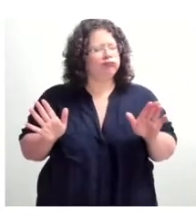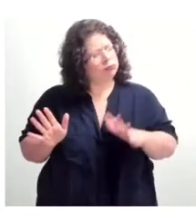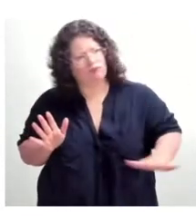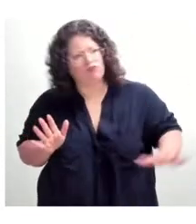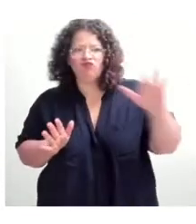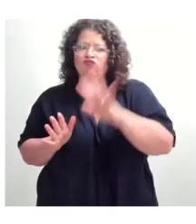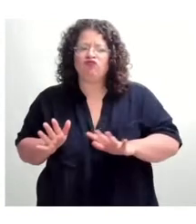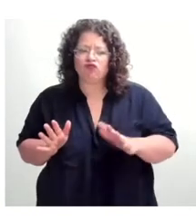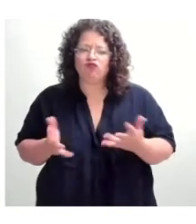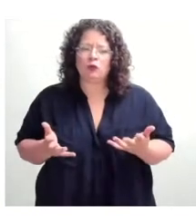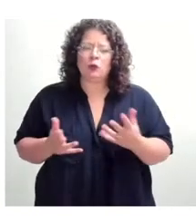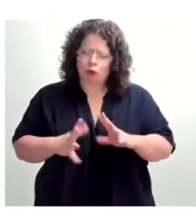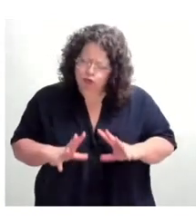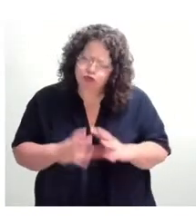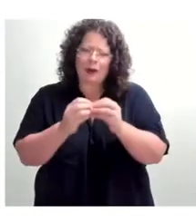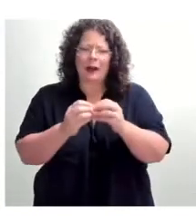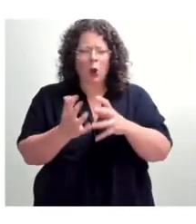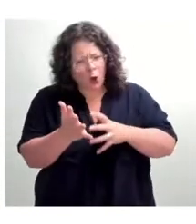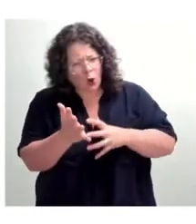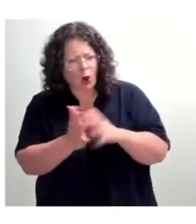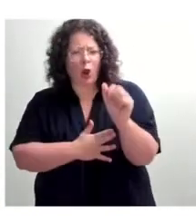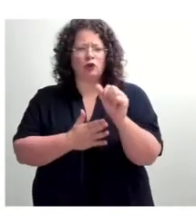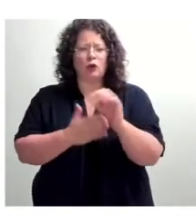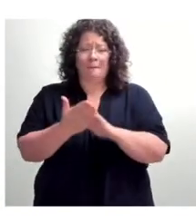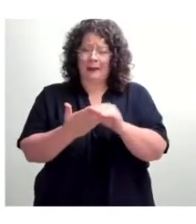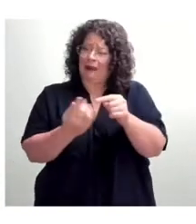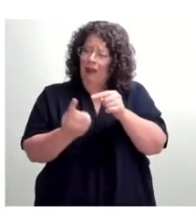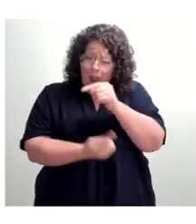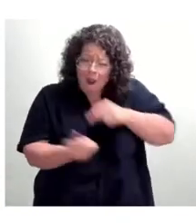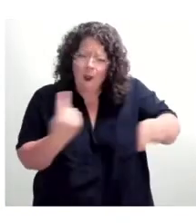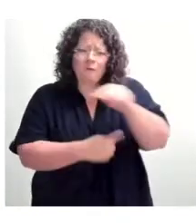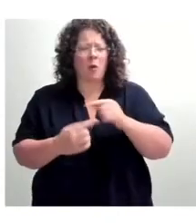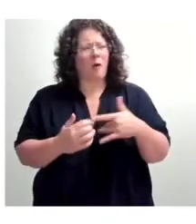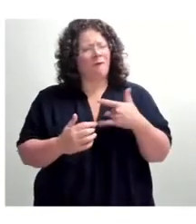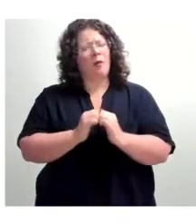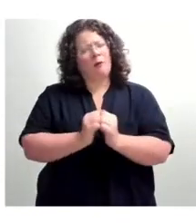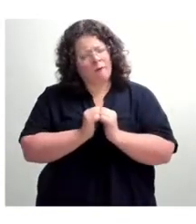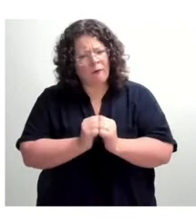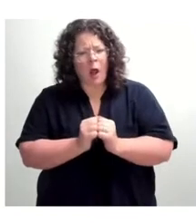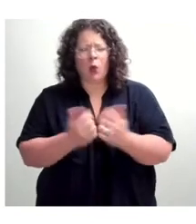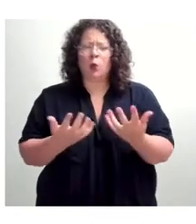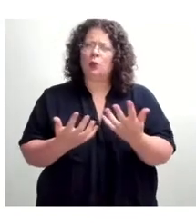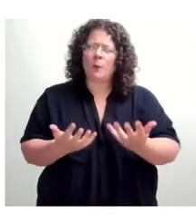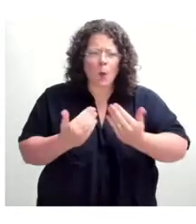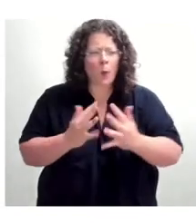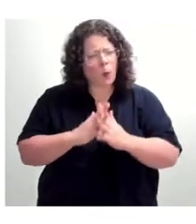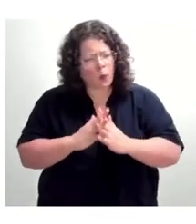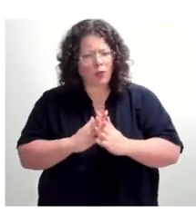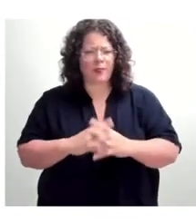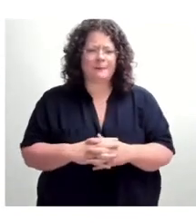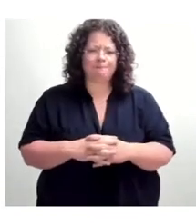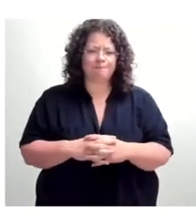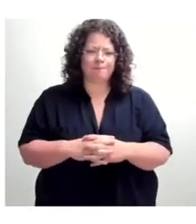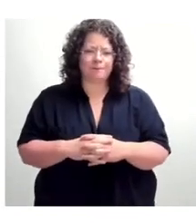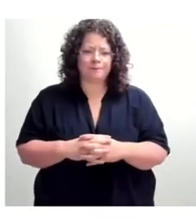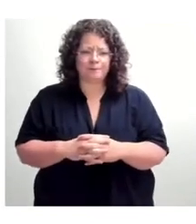tell me that Unilever is the beacon for diversity, equity, and inclusion in the world. I really, really hope so. And I really hope we